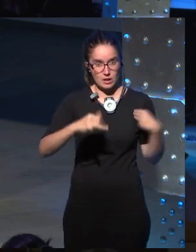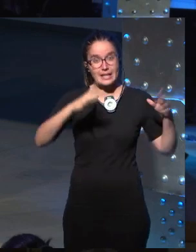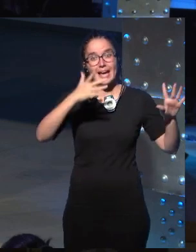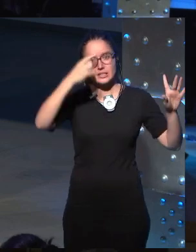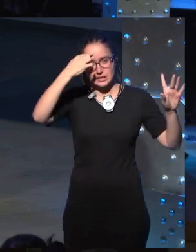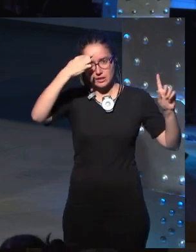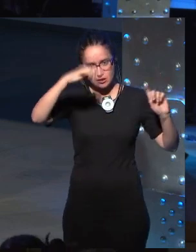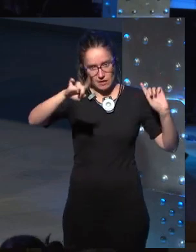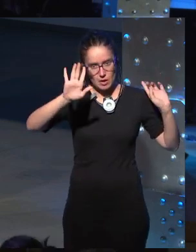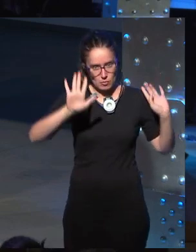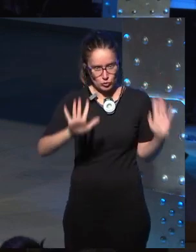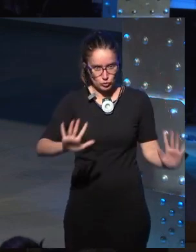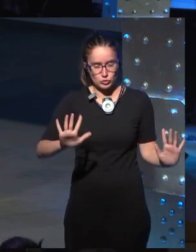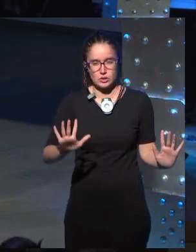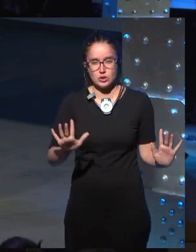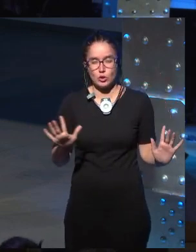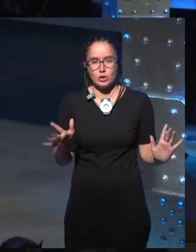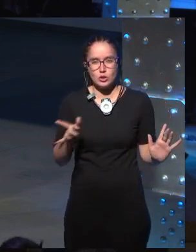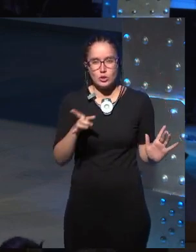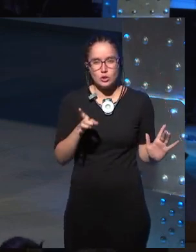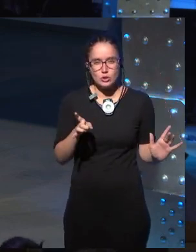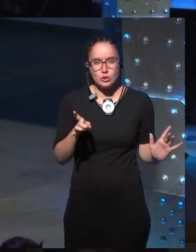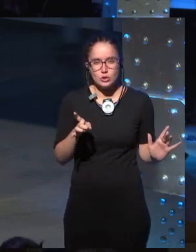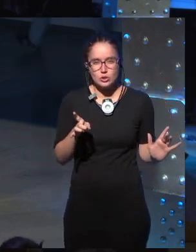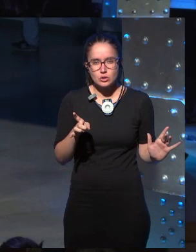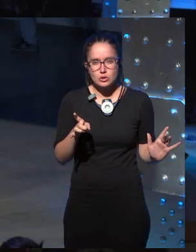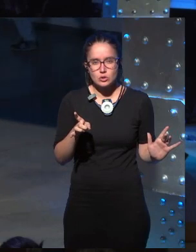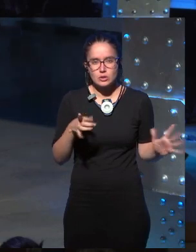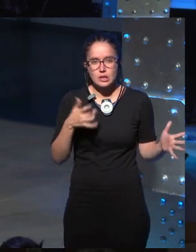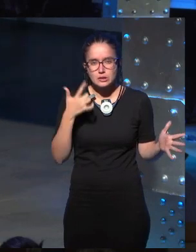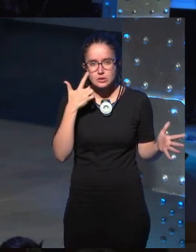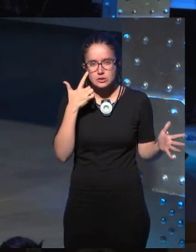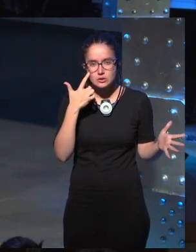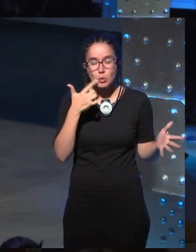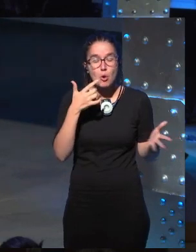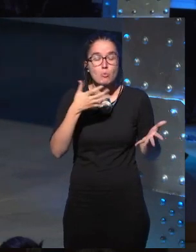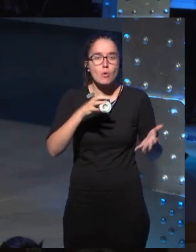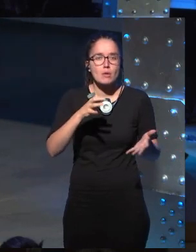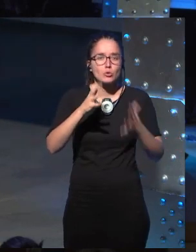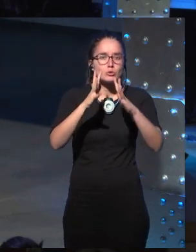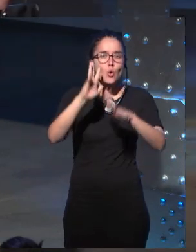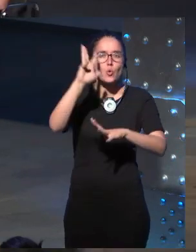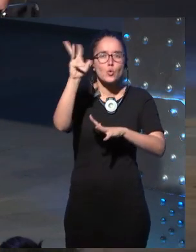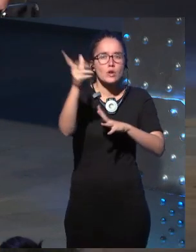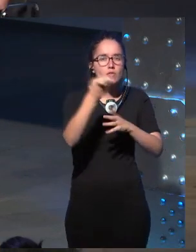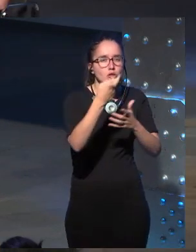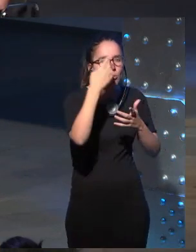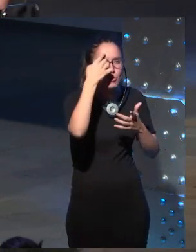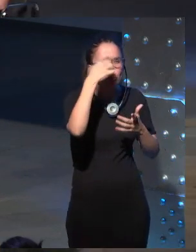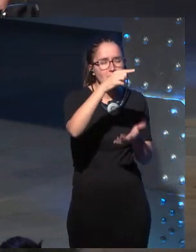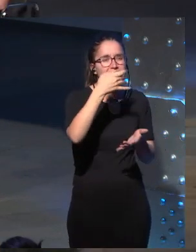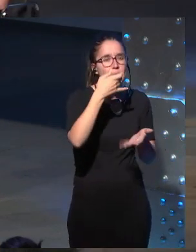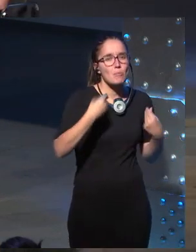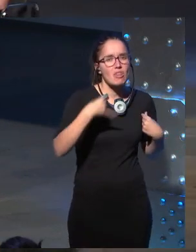how can we probe the rest of the universe? In the question I just asked all of you, I said